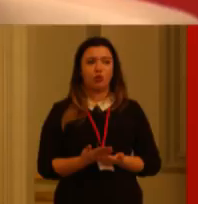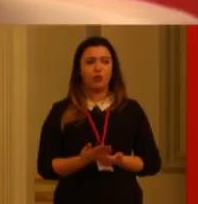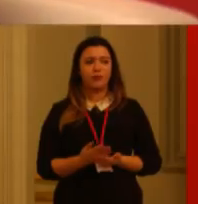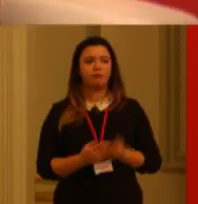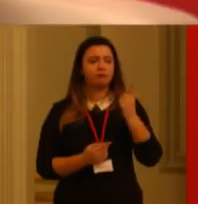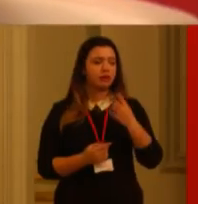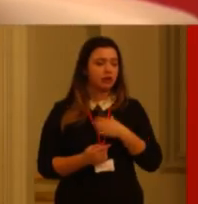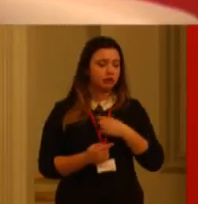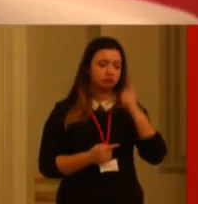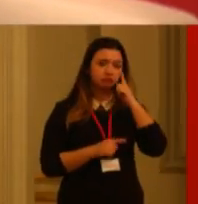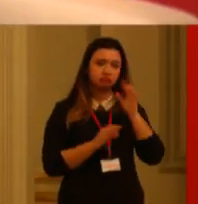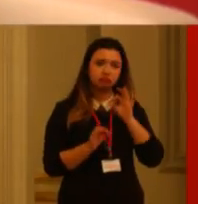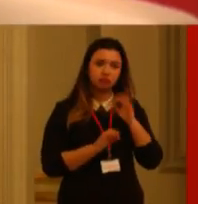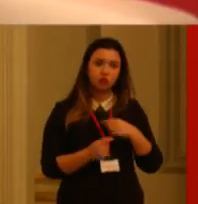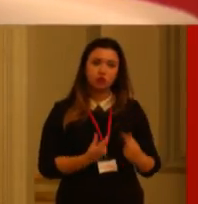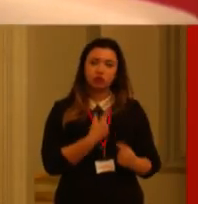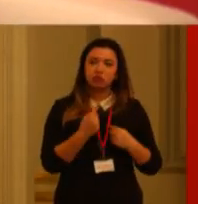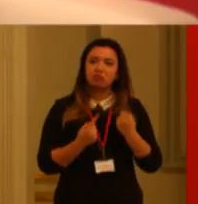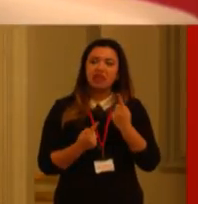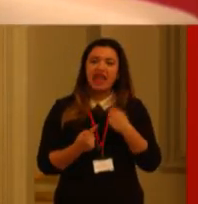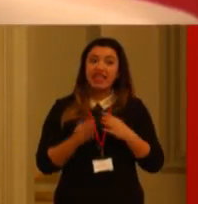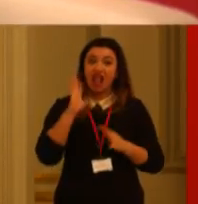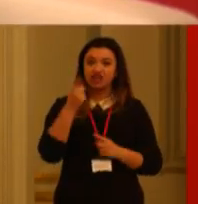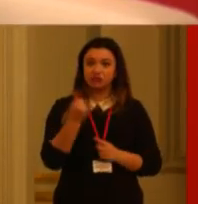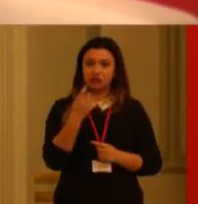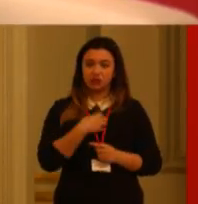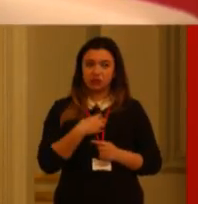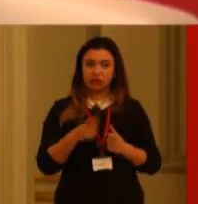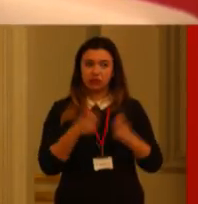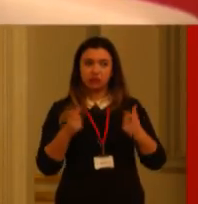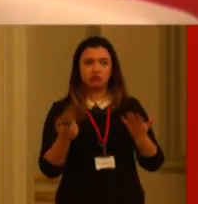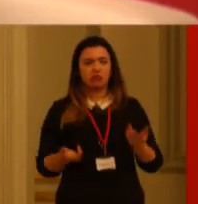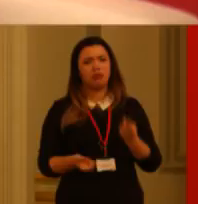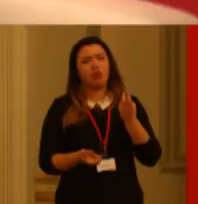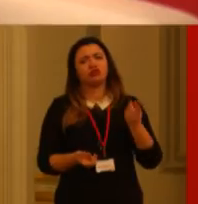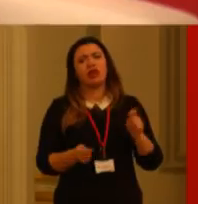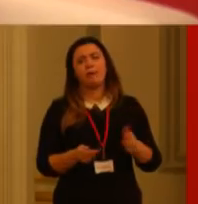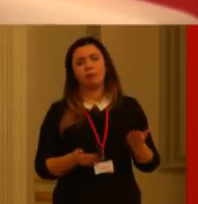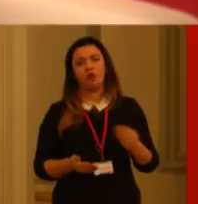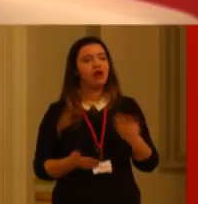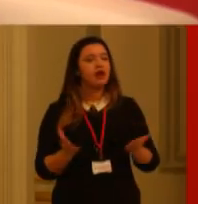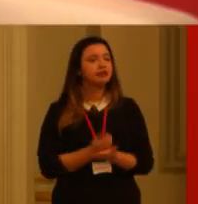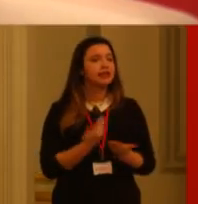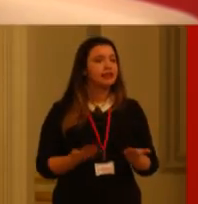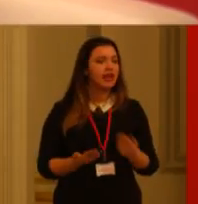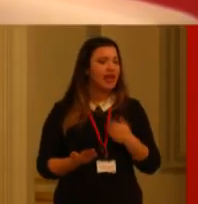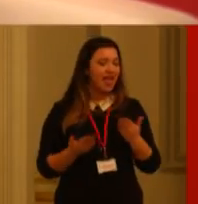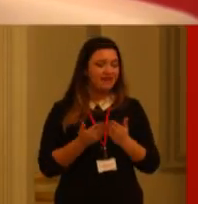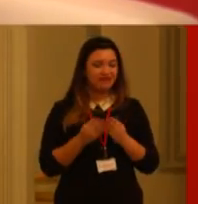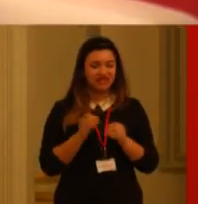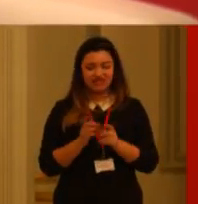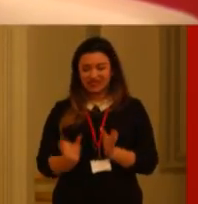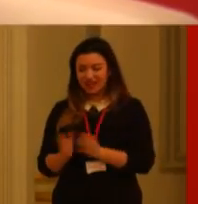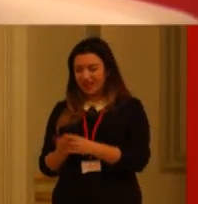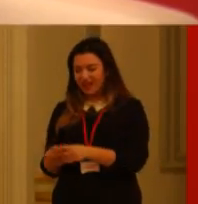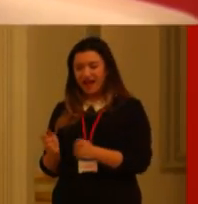girls are not offered any dream or aspiration or vision. The only thing that they learn about